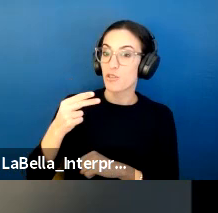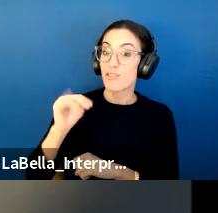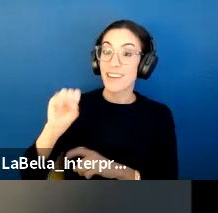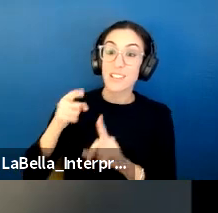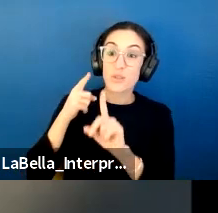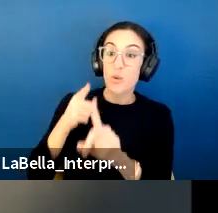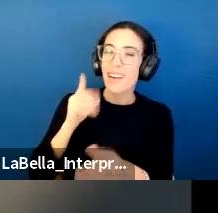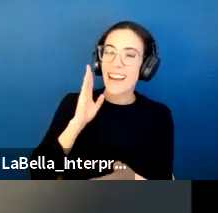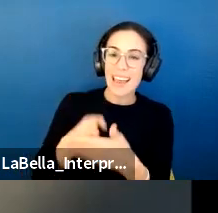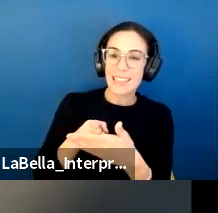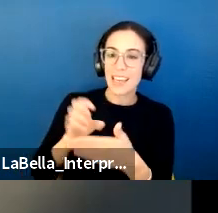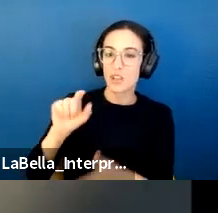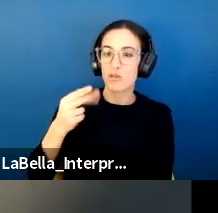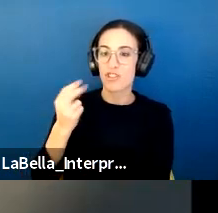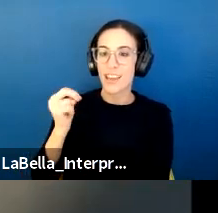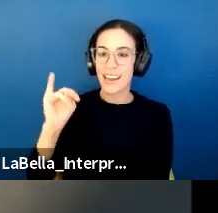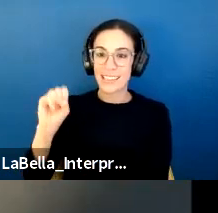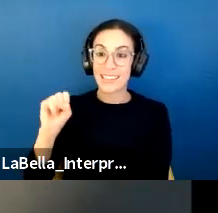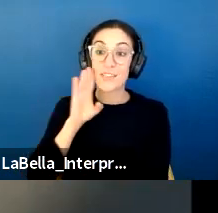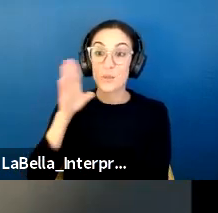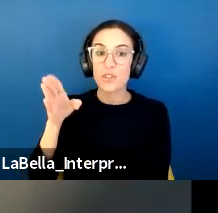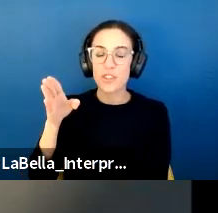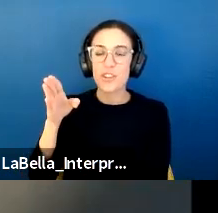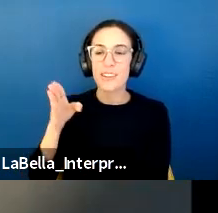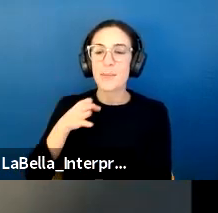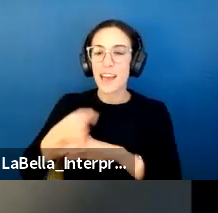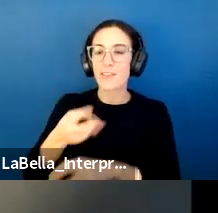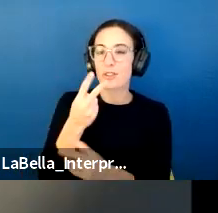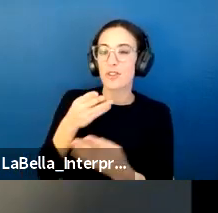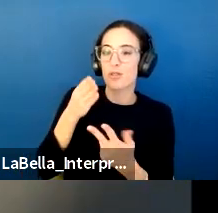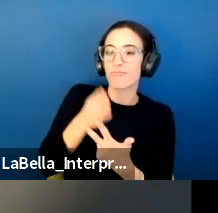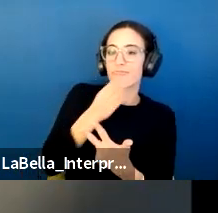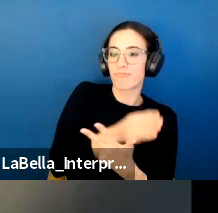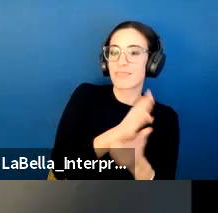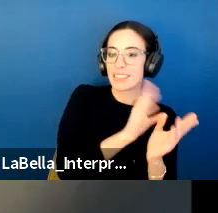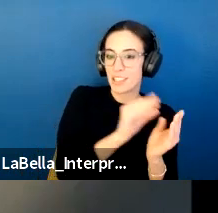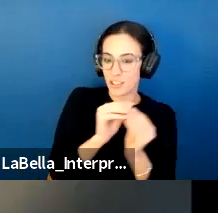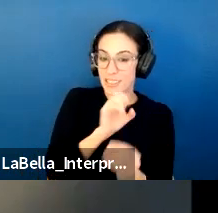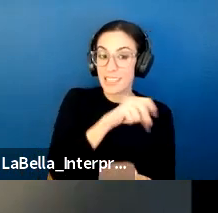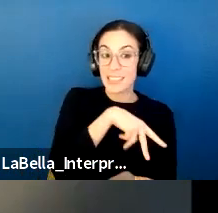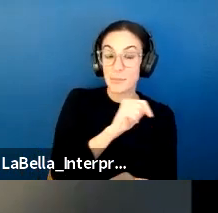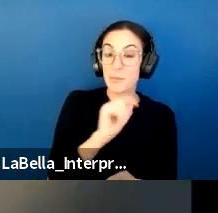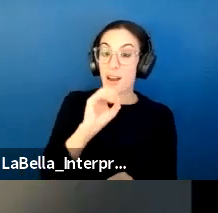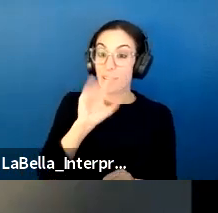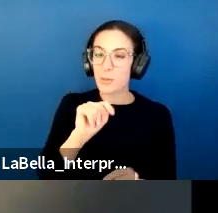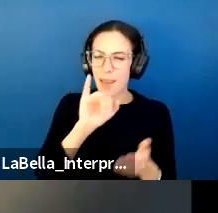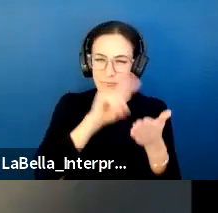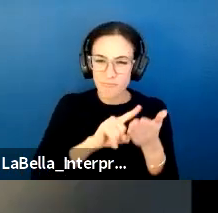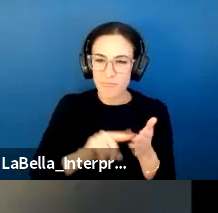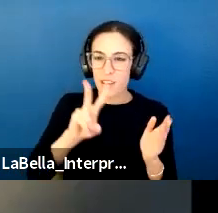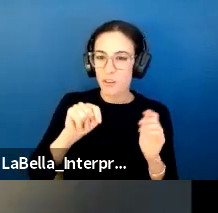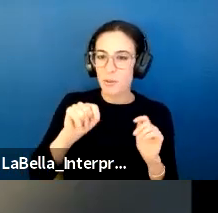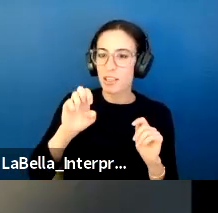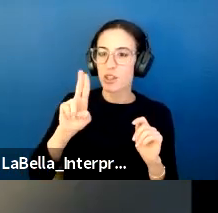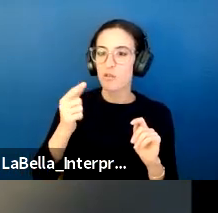Anti-Eugenic Future, follows two earlier sessions in September and October that explored Vermont eugenics in the